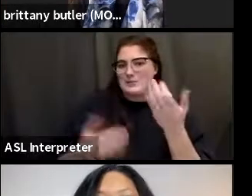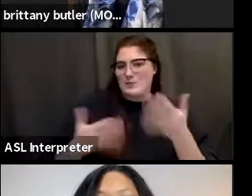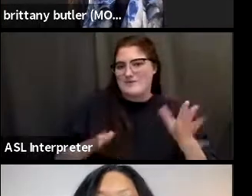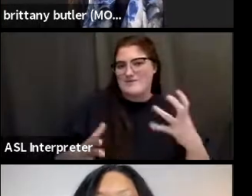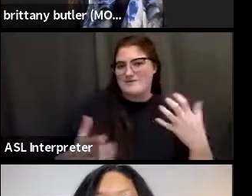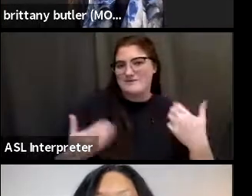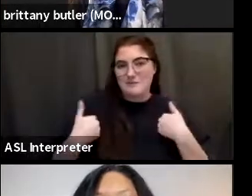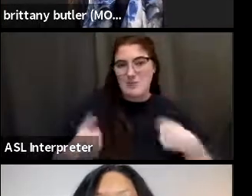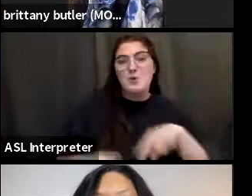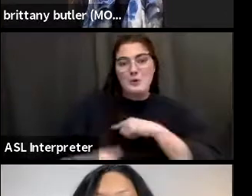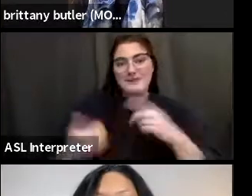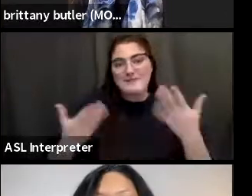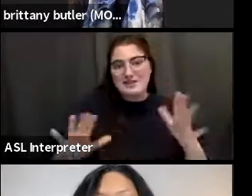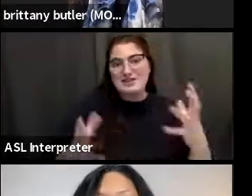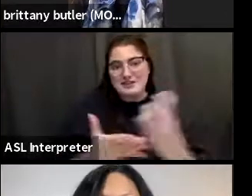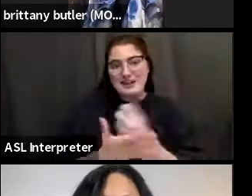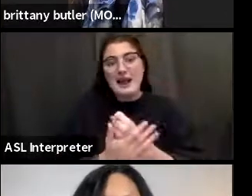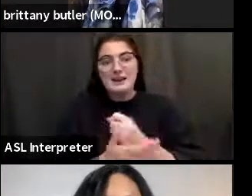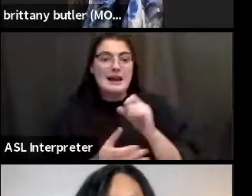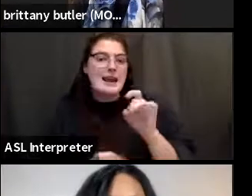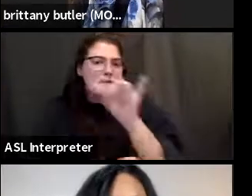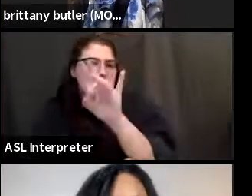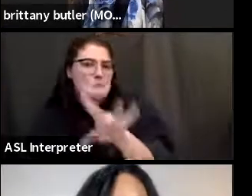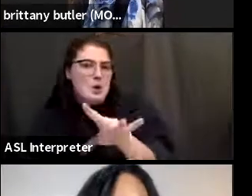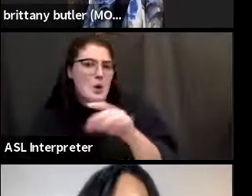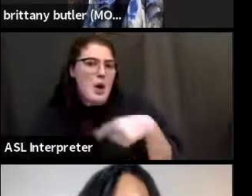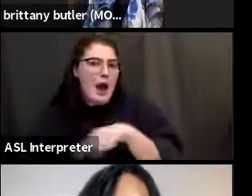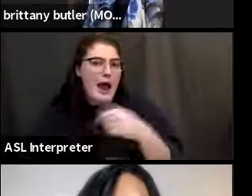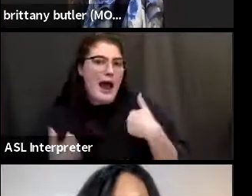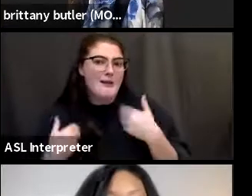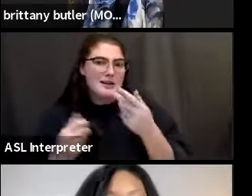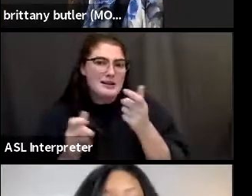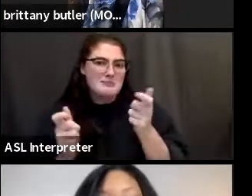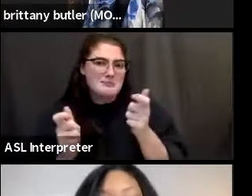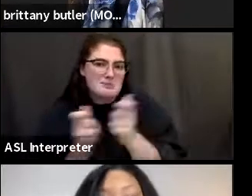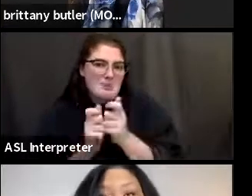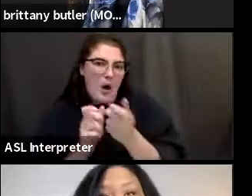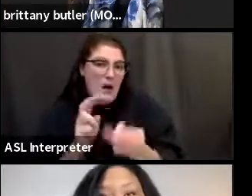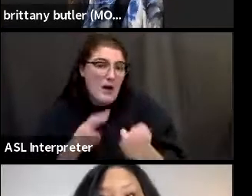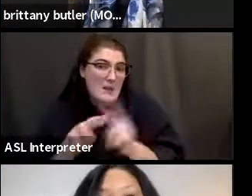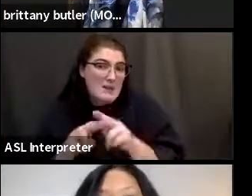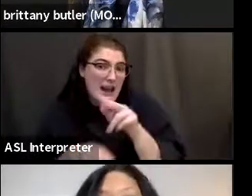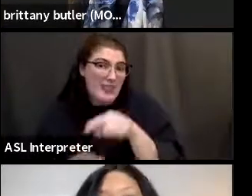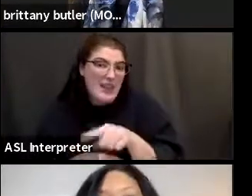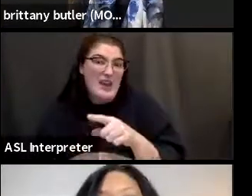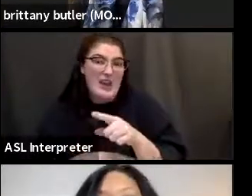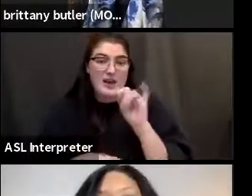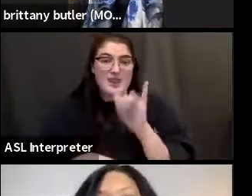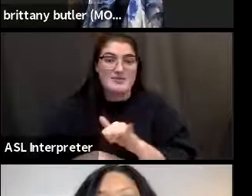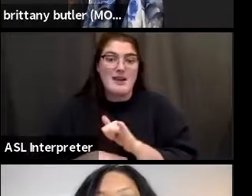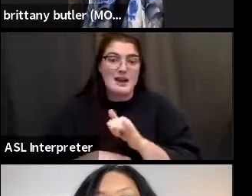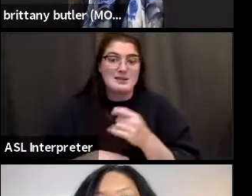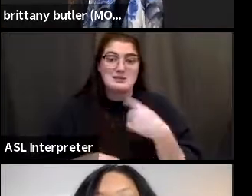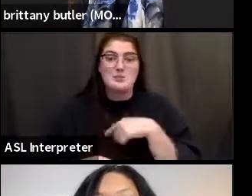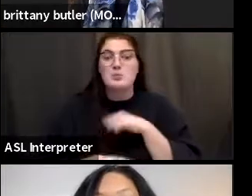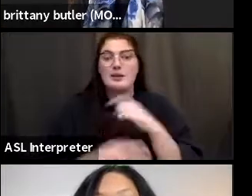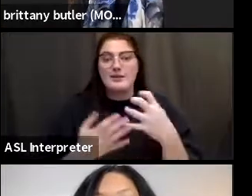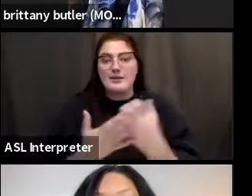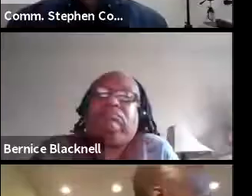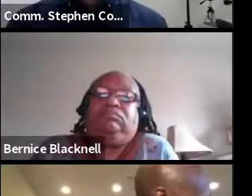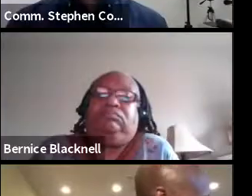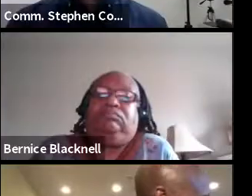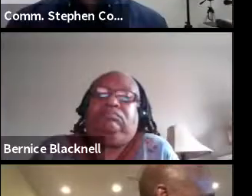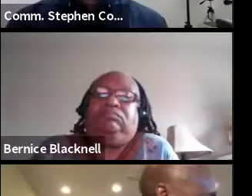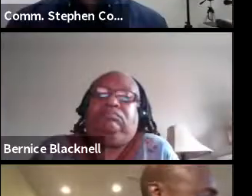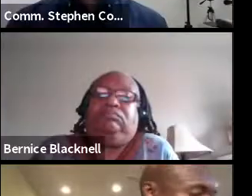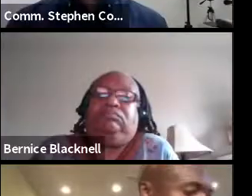Okay, and then just a note, I do have a small update there, which is that, you know, we did receive some feedback